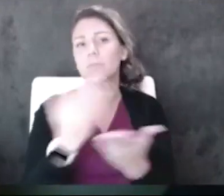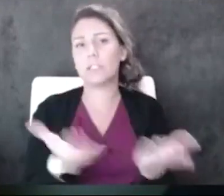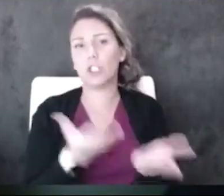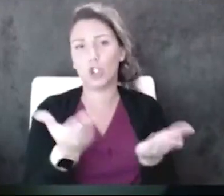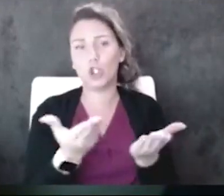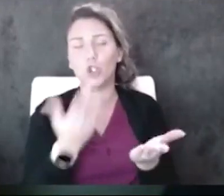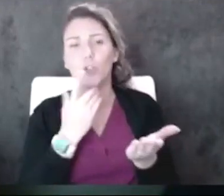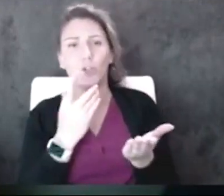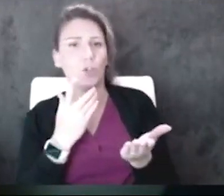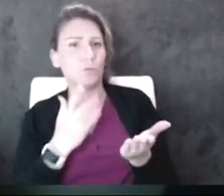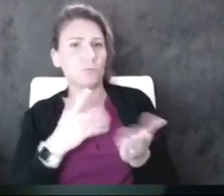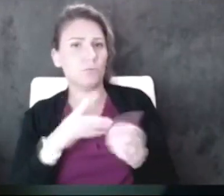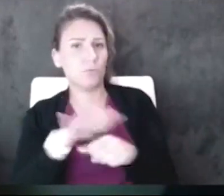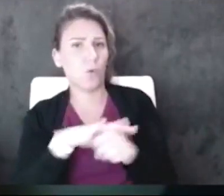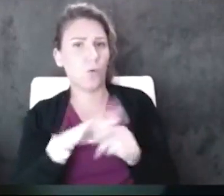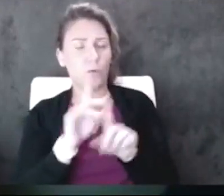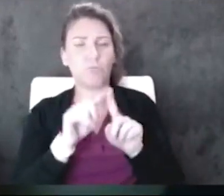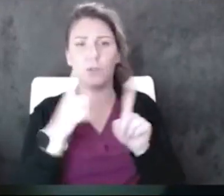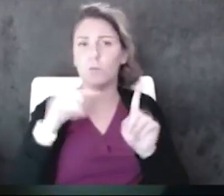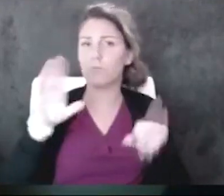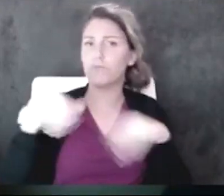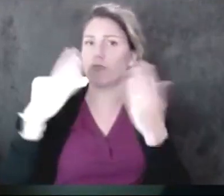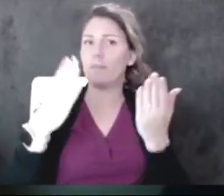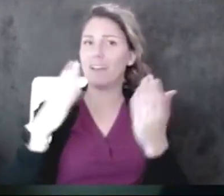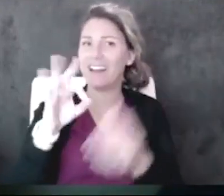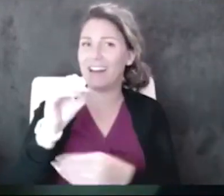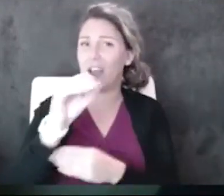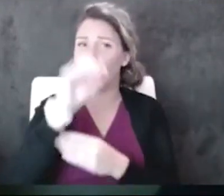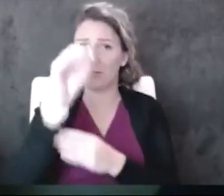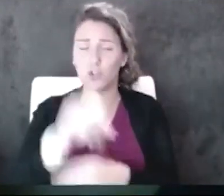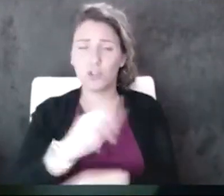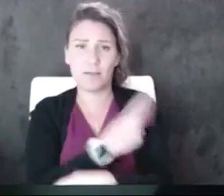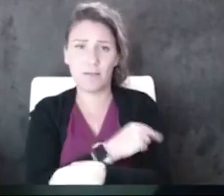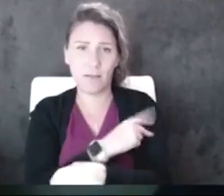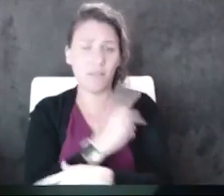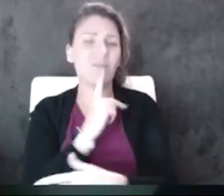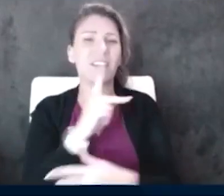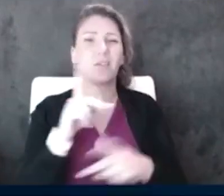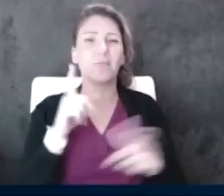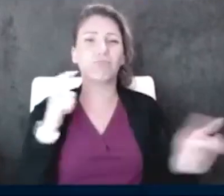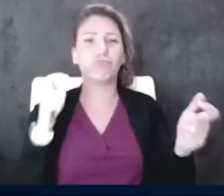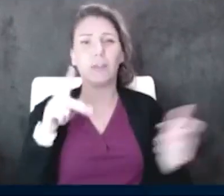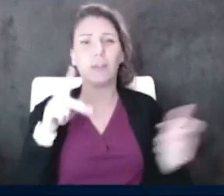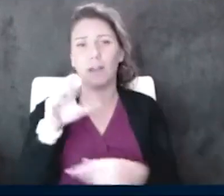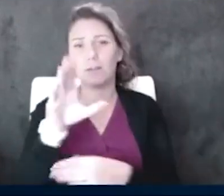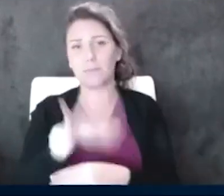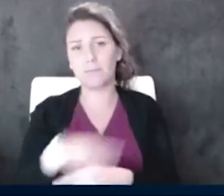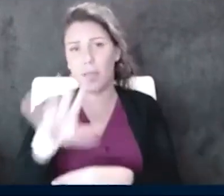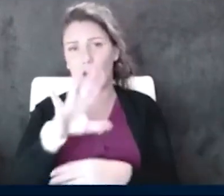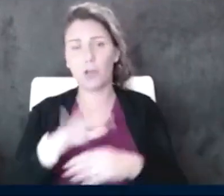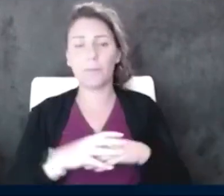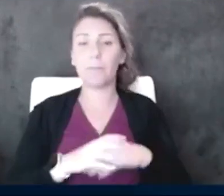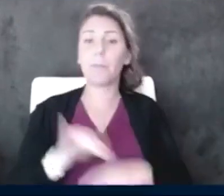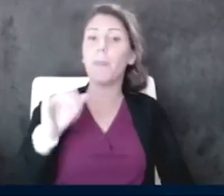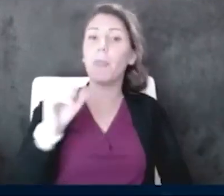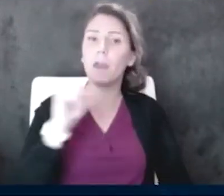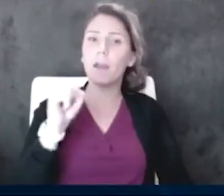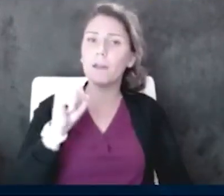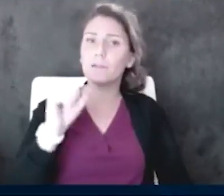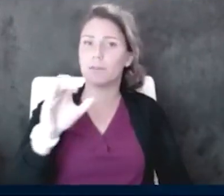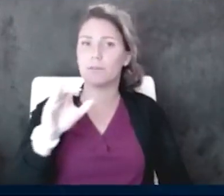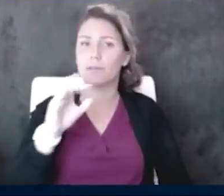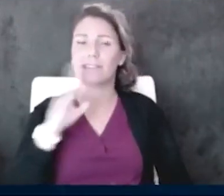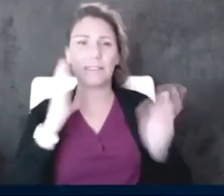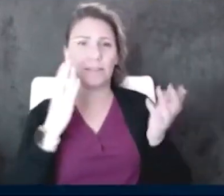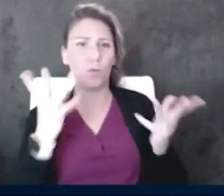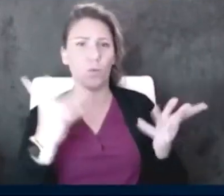we provide about 90% of the hospitals in our greater Kansas City area. Isaac has a question similar to what you were just talking about,